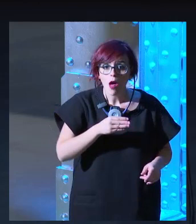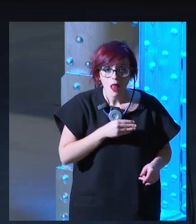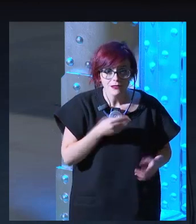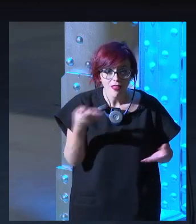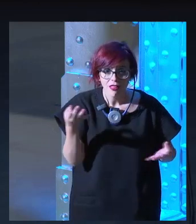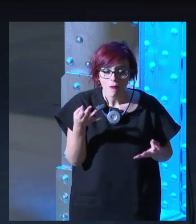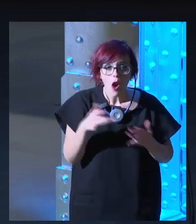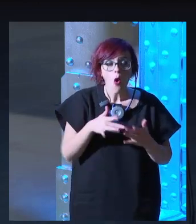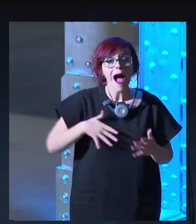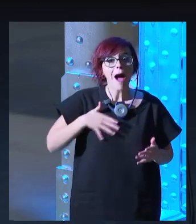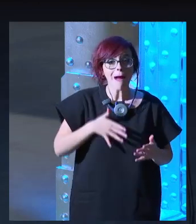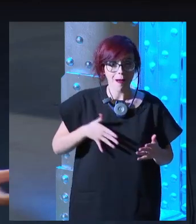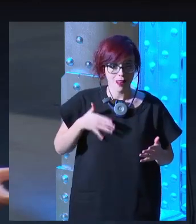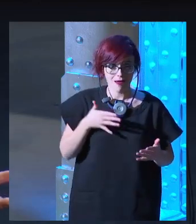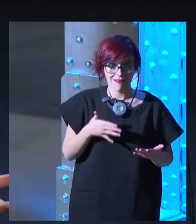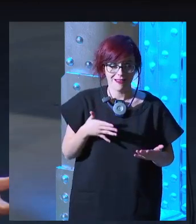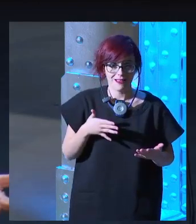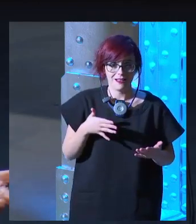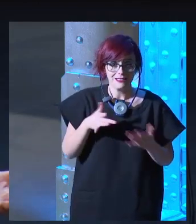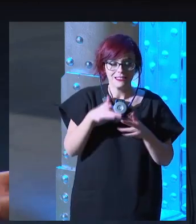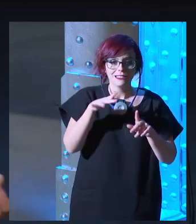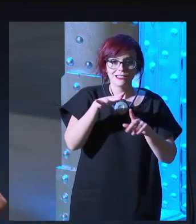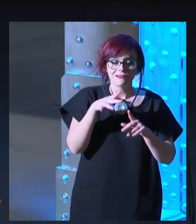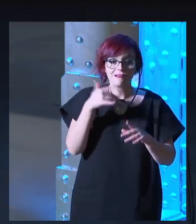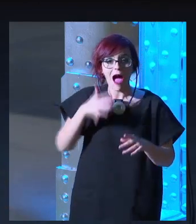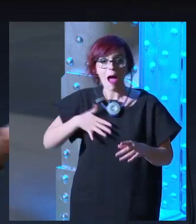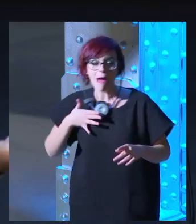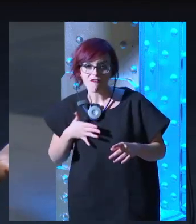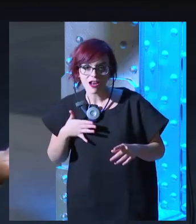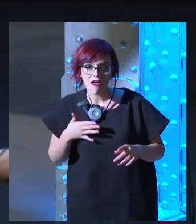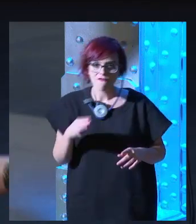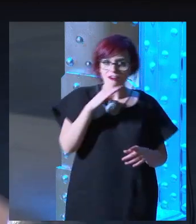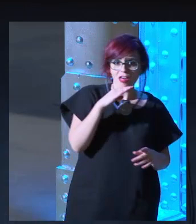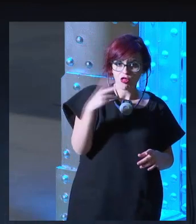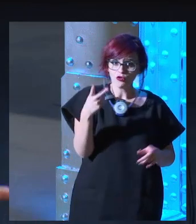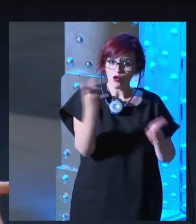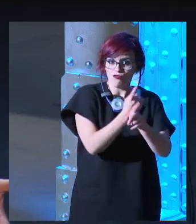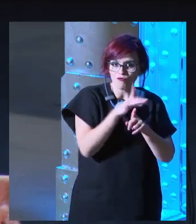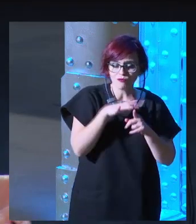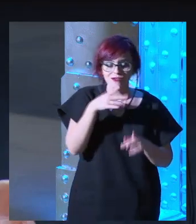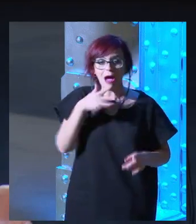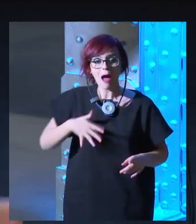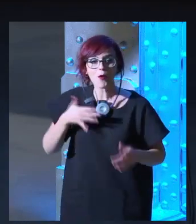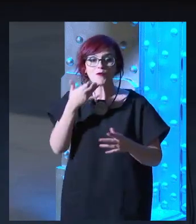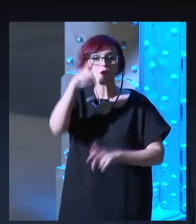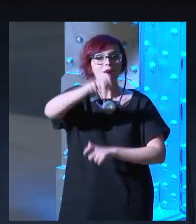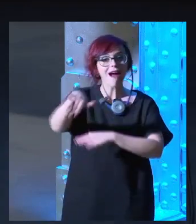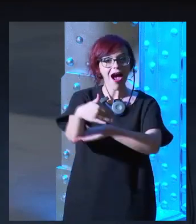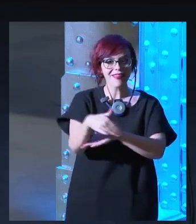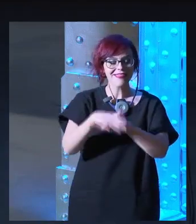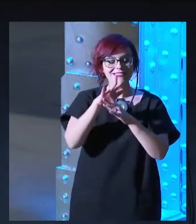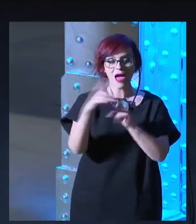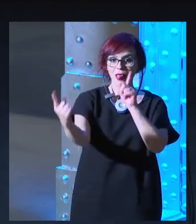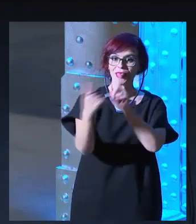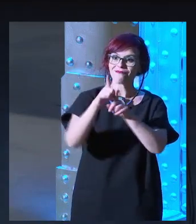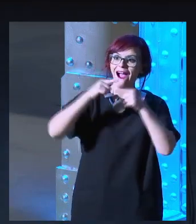bit of kindness goes a long way. It does. How nice it is when somebody just smiles at you in the street or takes your bag for you or says, do you want to sit here,